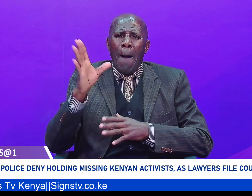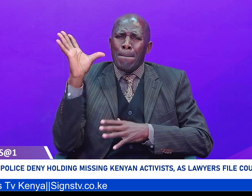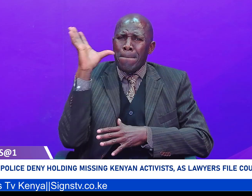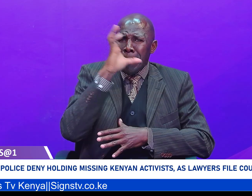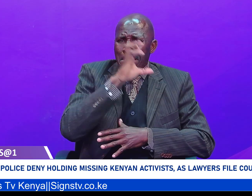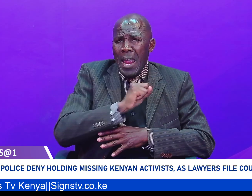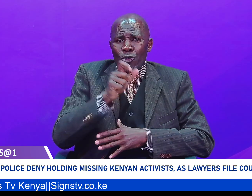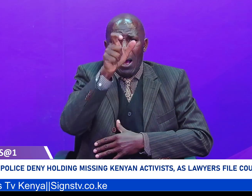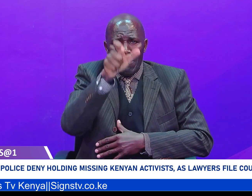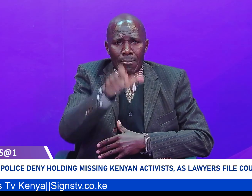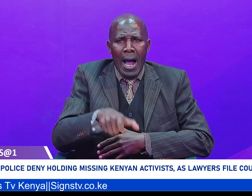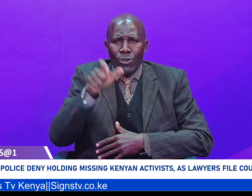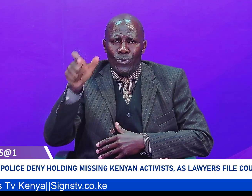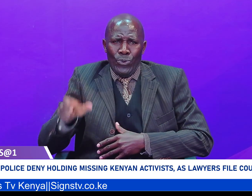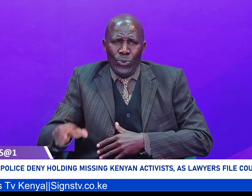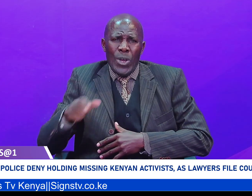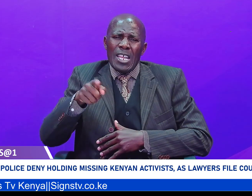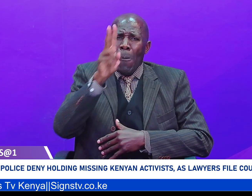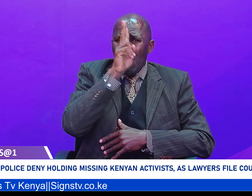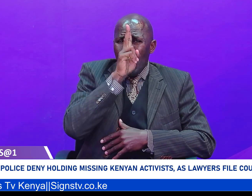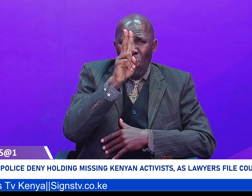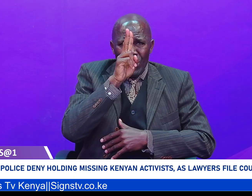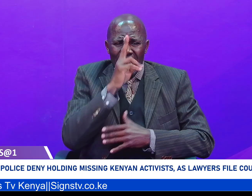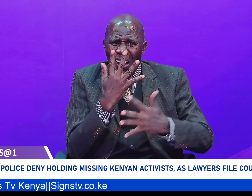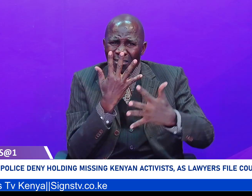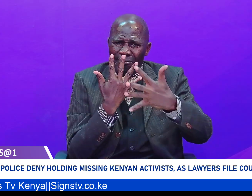that the missing individuals were in police custody.